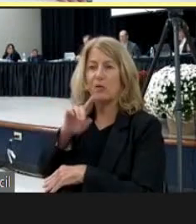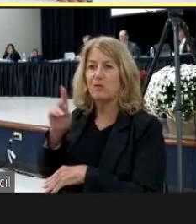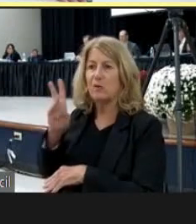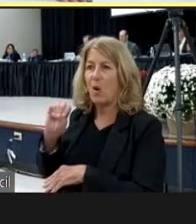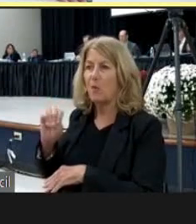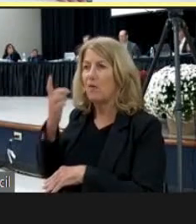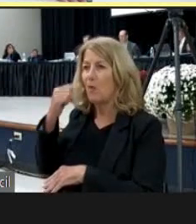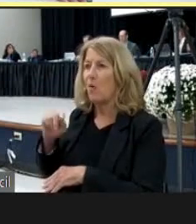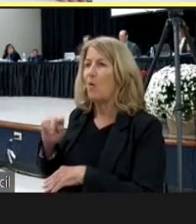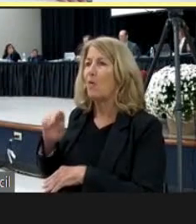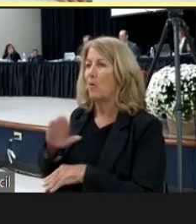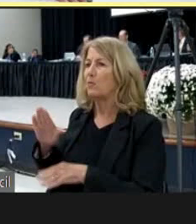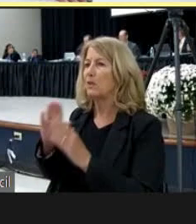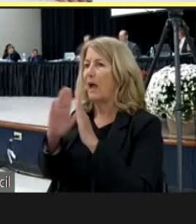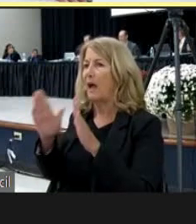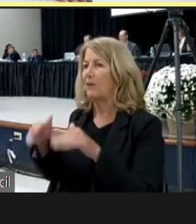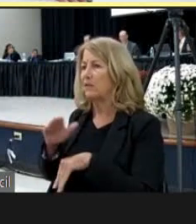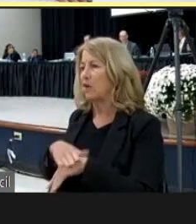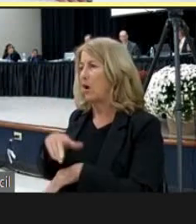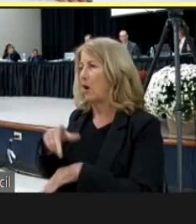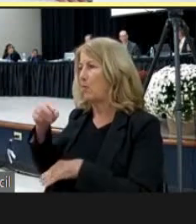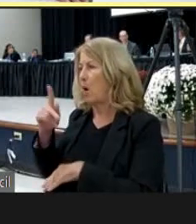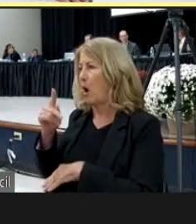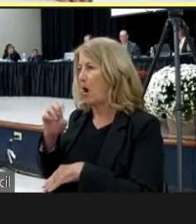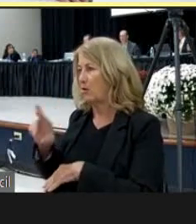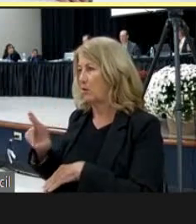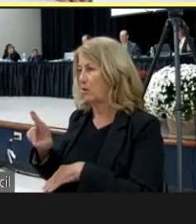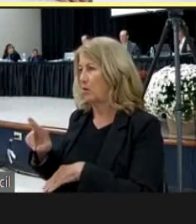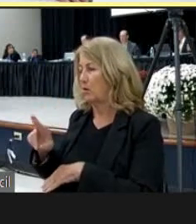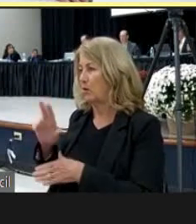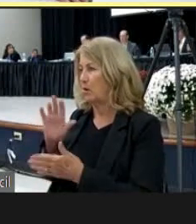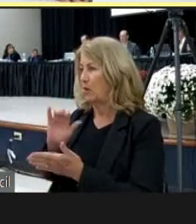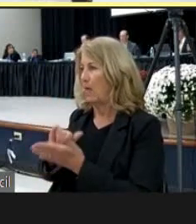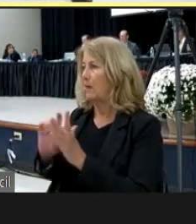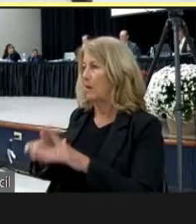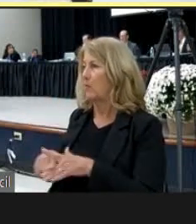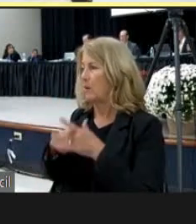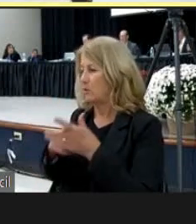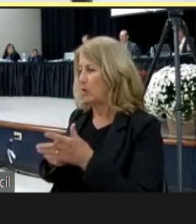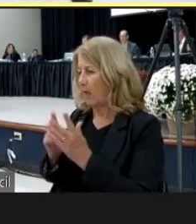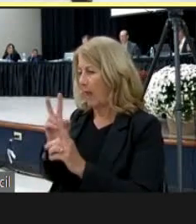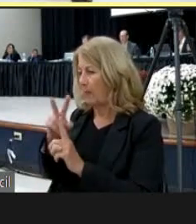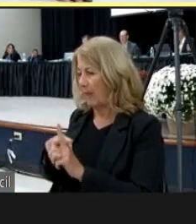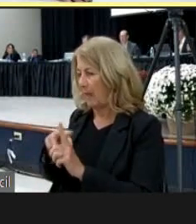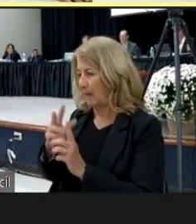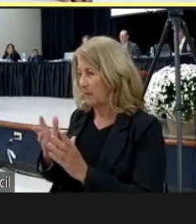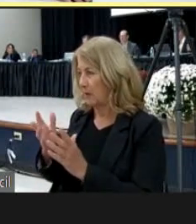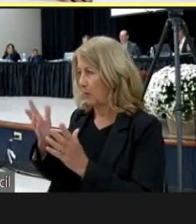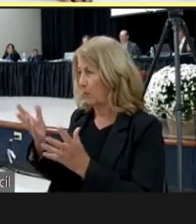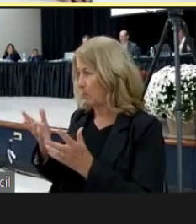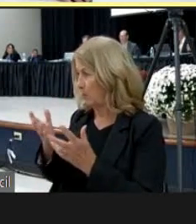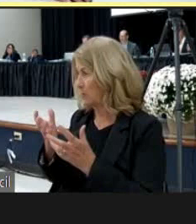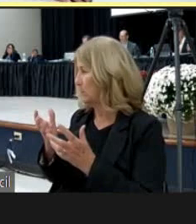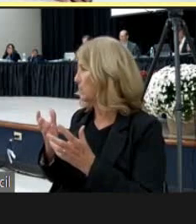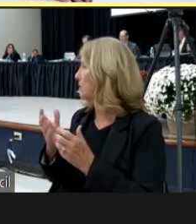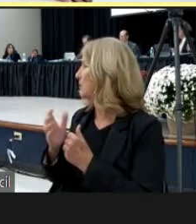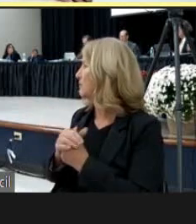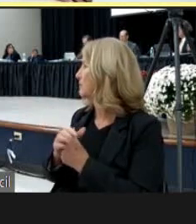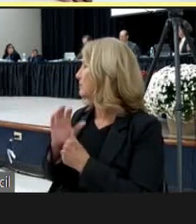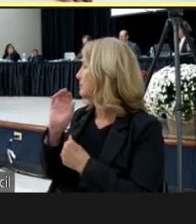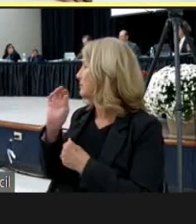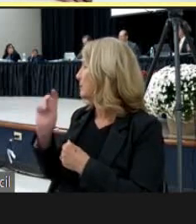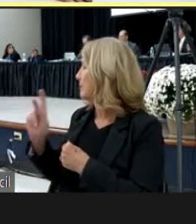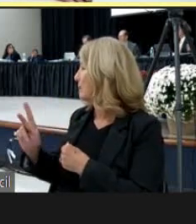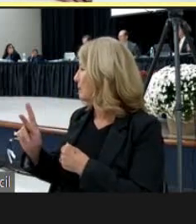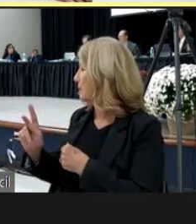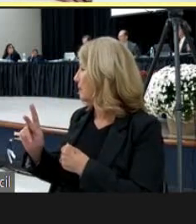That have just been built Yeah. there. And Okay, that the original applicant wants to build a new house. okay.